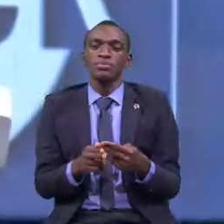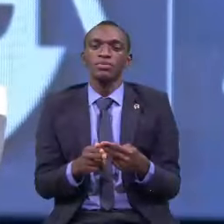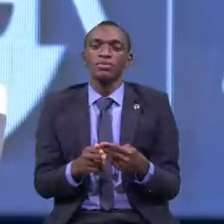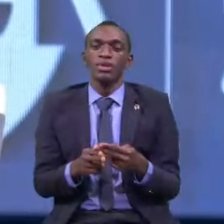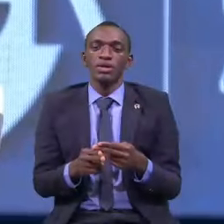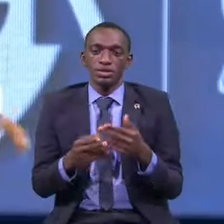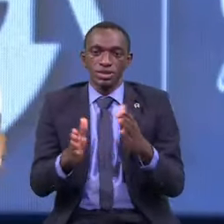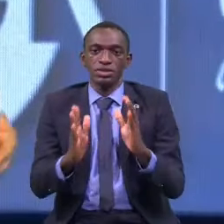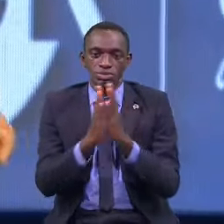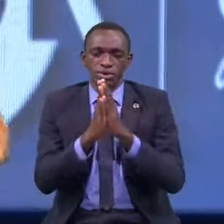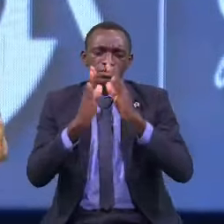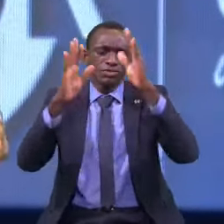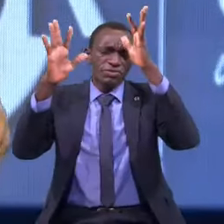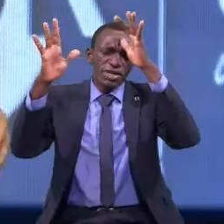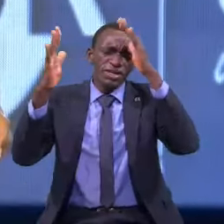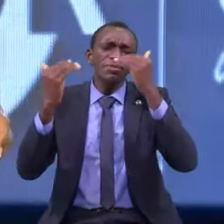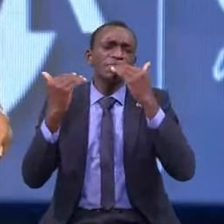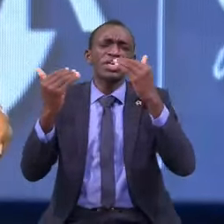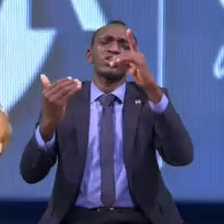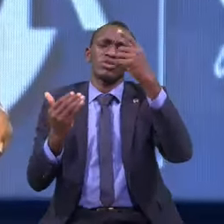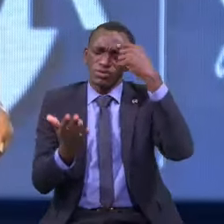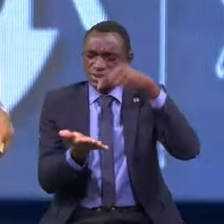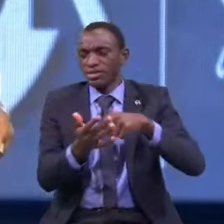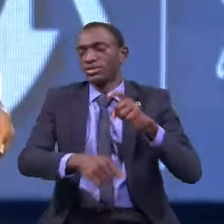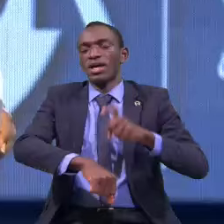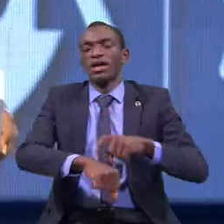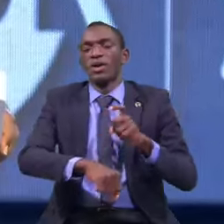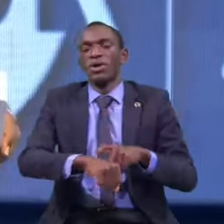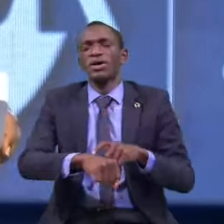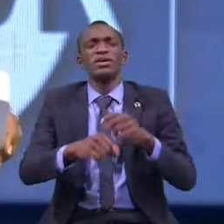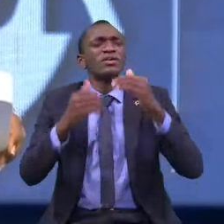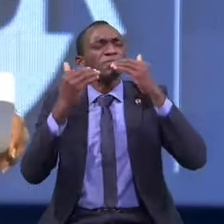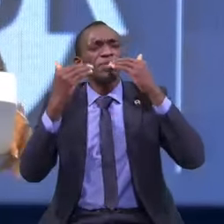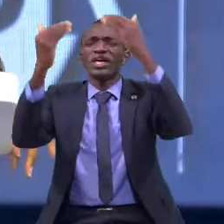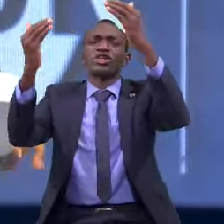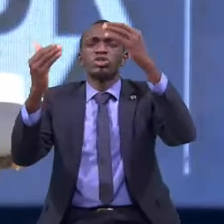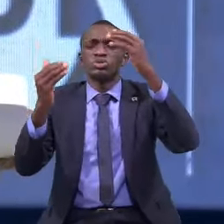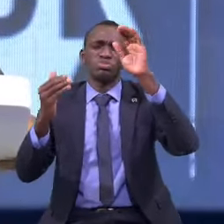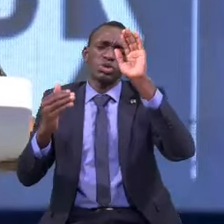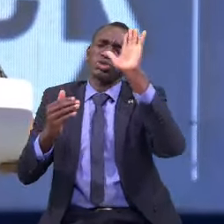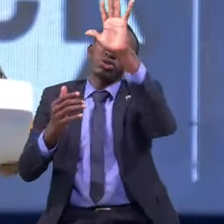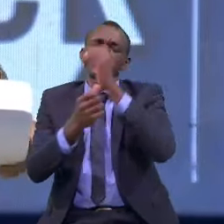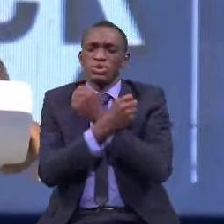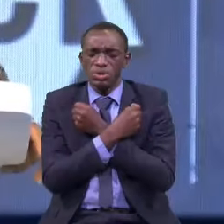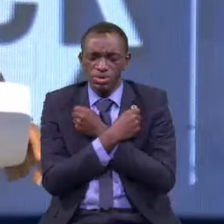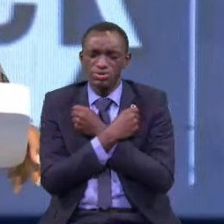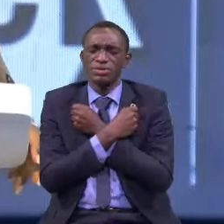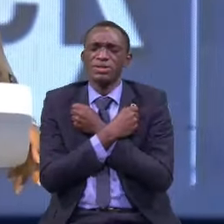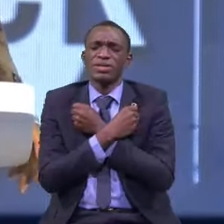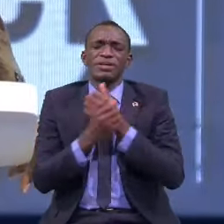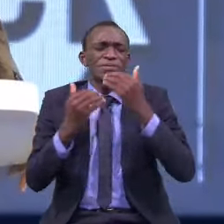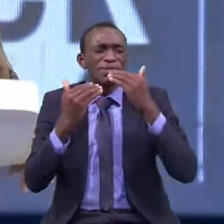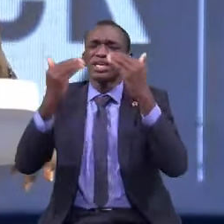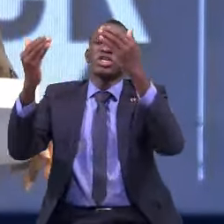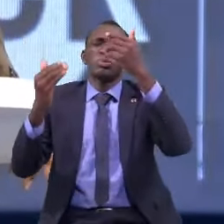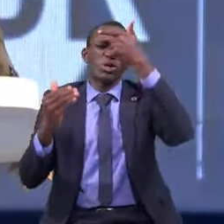Father, we thank you for this hour. Thank you because of your love. And thank you